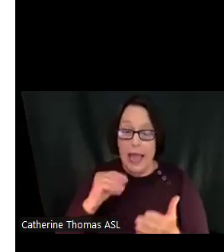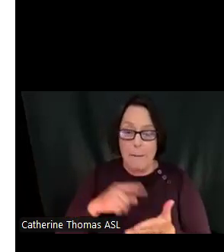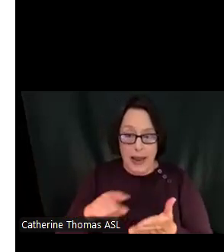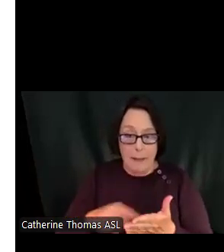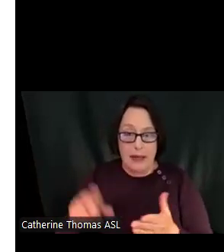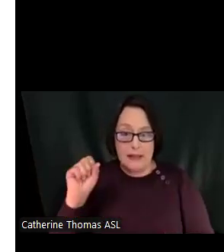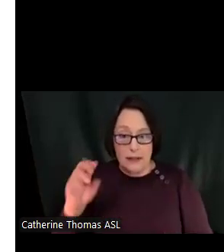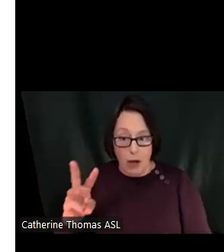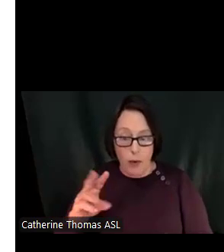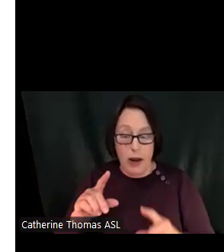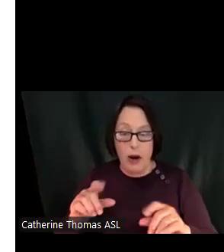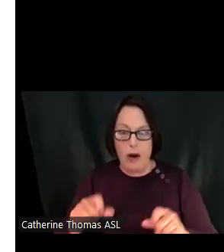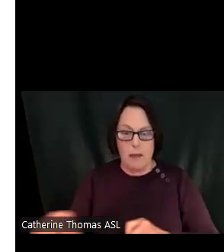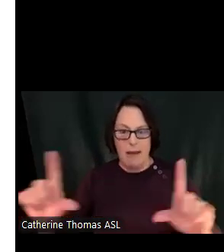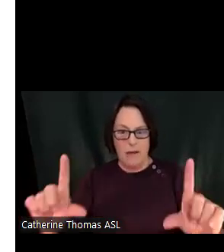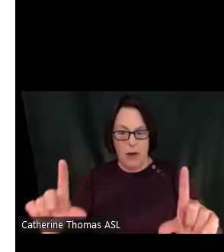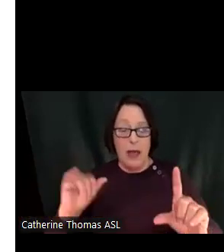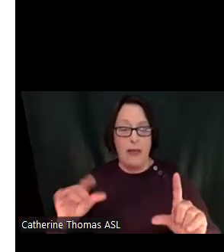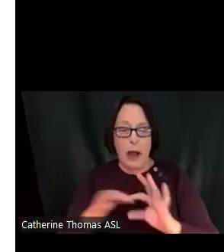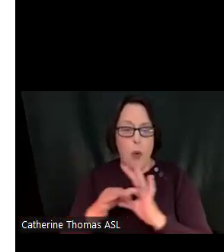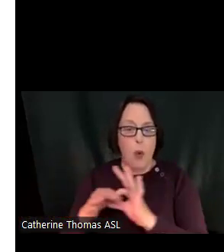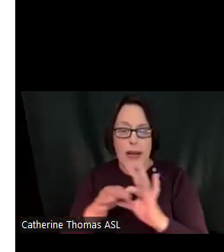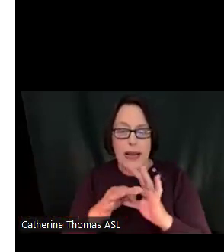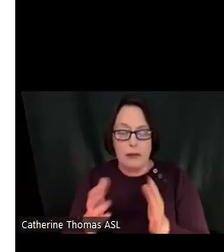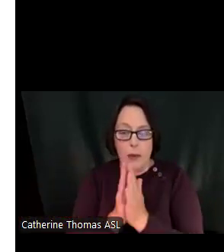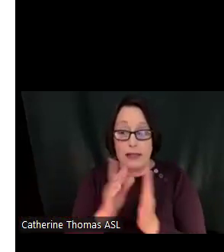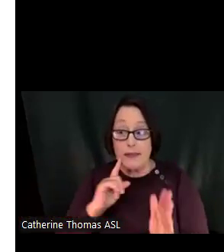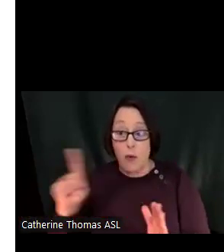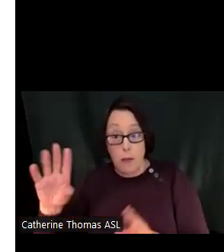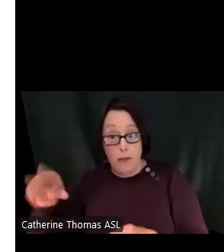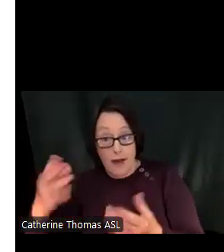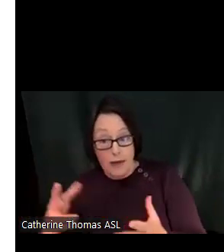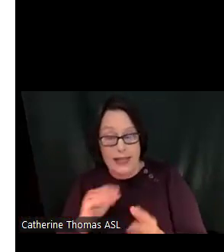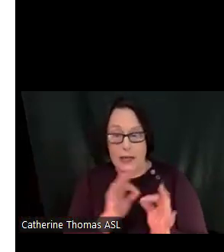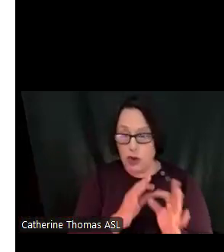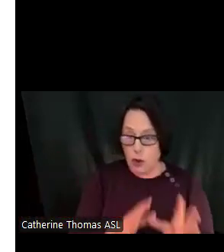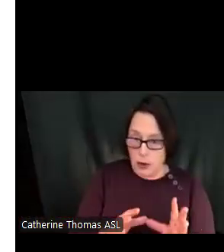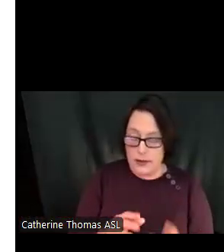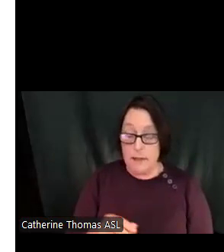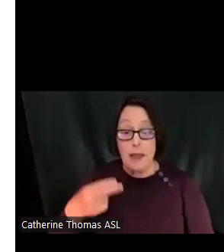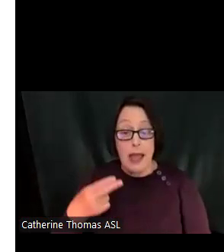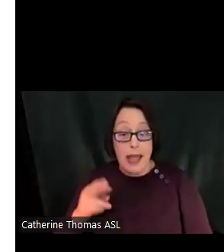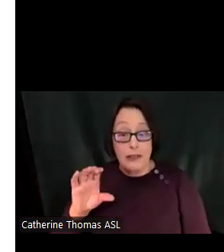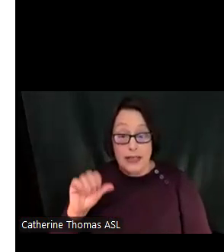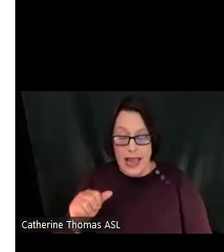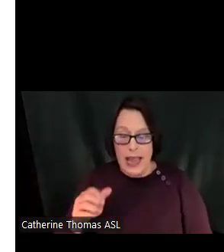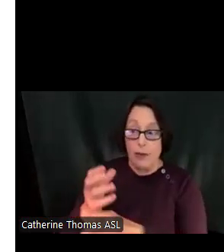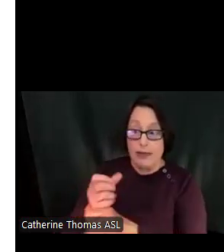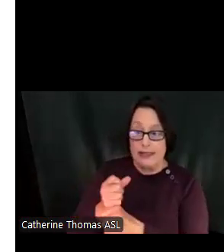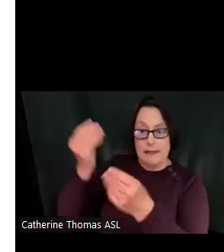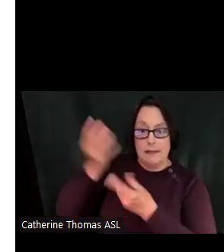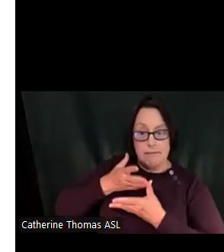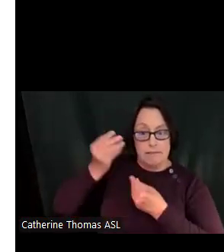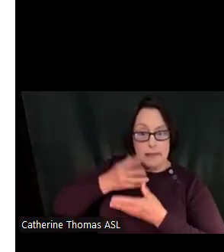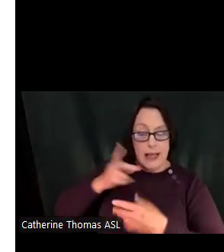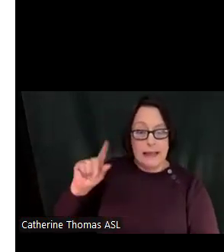platform that coordinates requests between Medicaid providers and interpreters. HCA receives monthly data from this